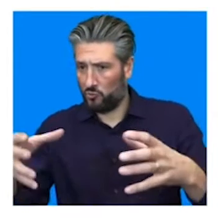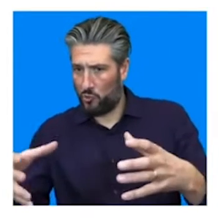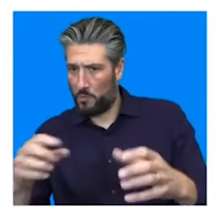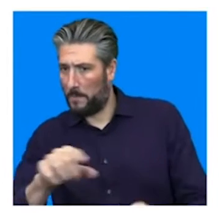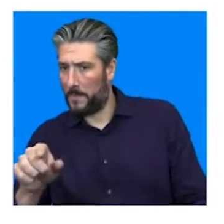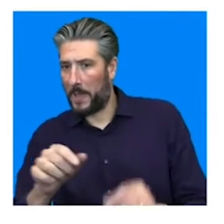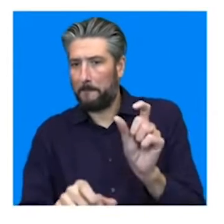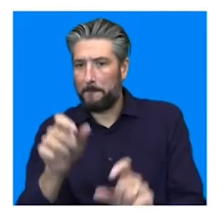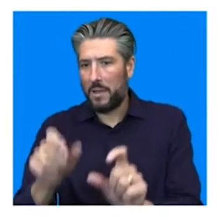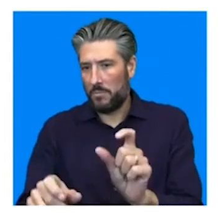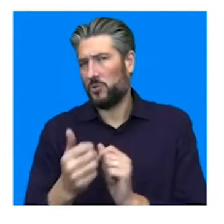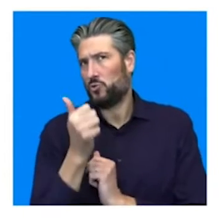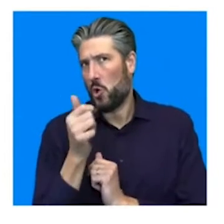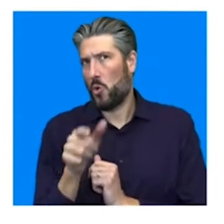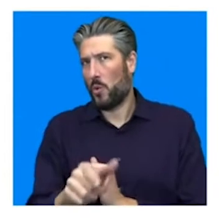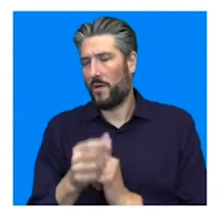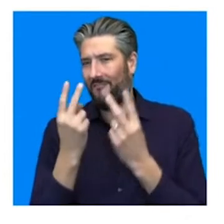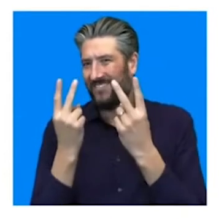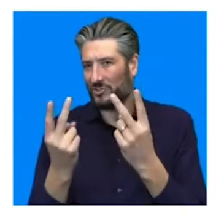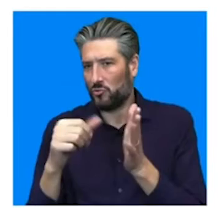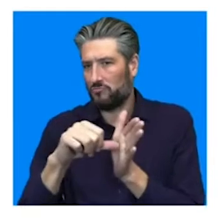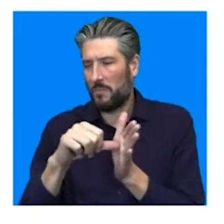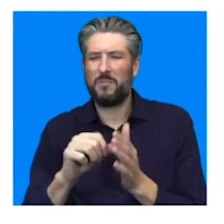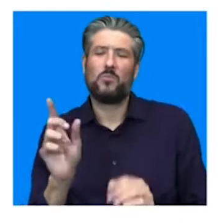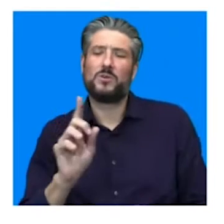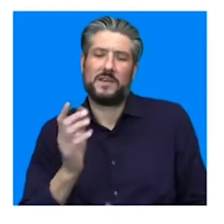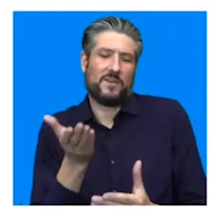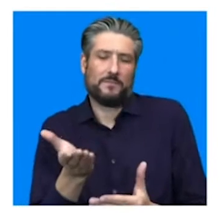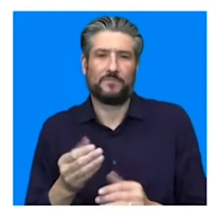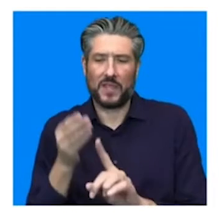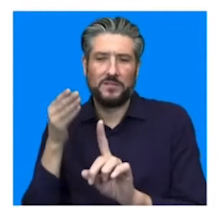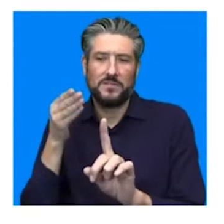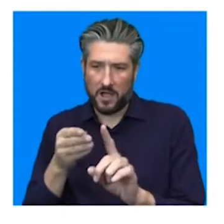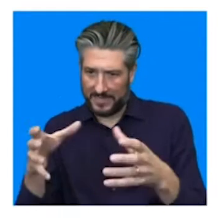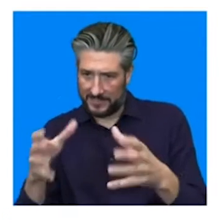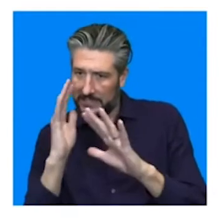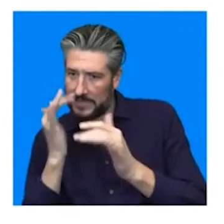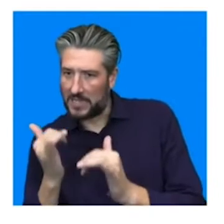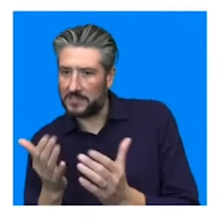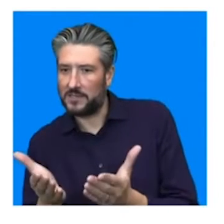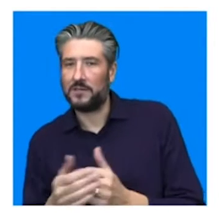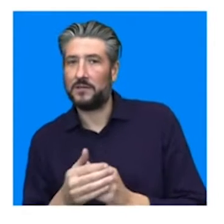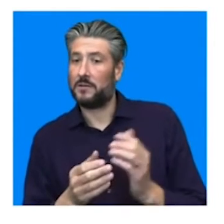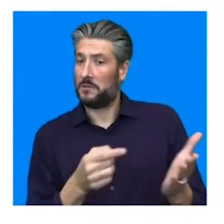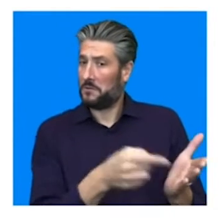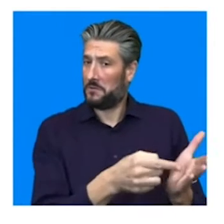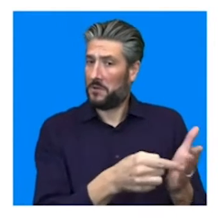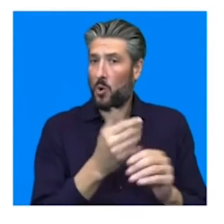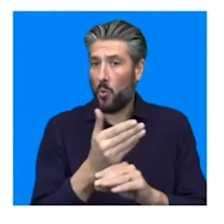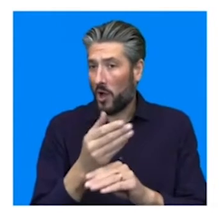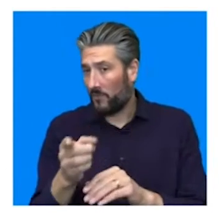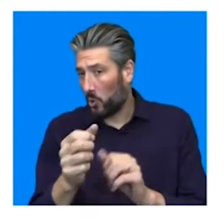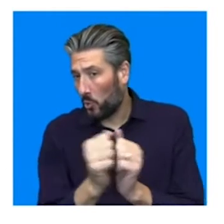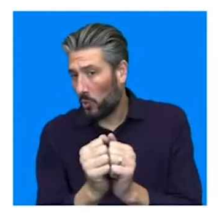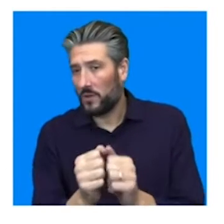particular vision conditions or particular levels of vision ability to see, does it work for them. You could ask some